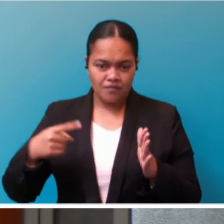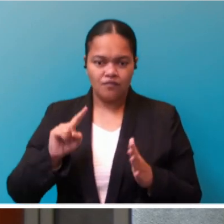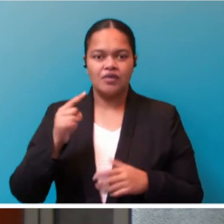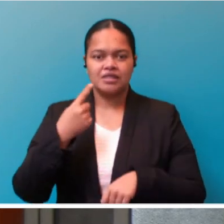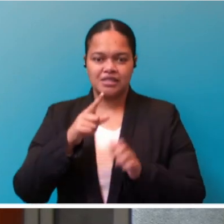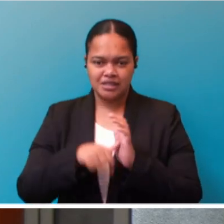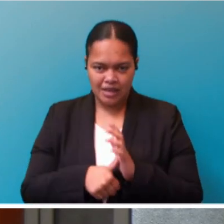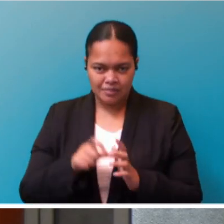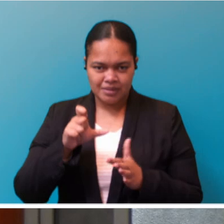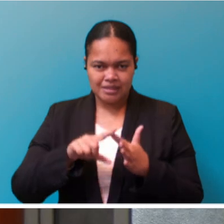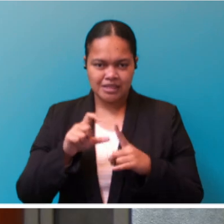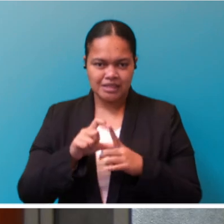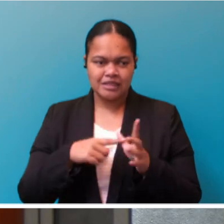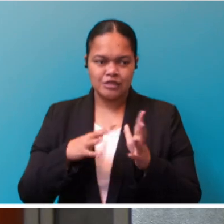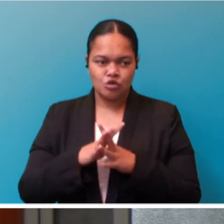CEDAW committee